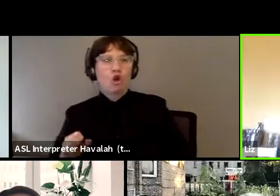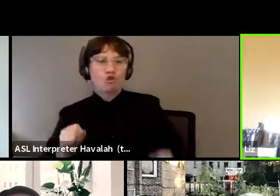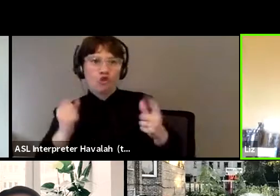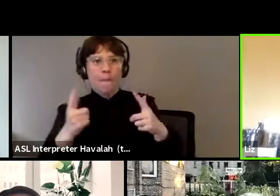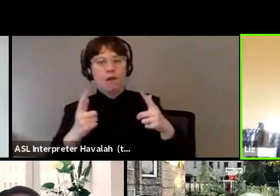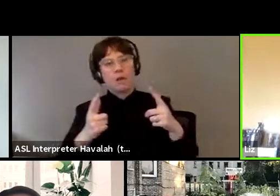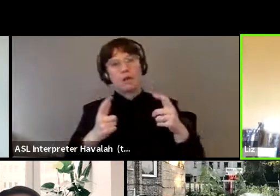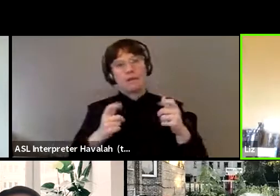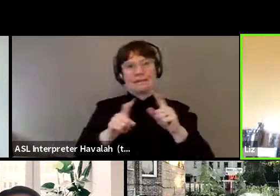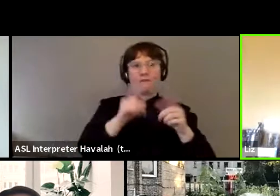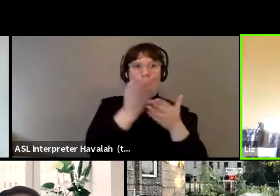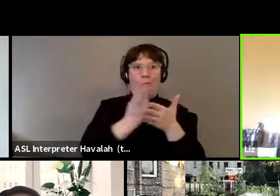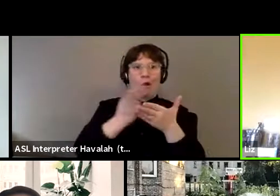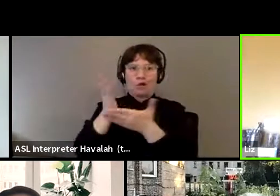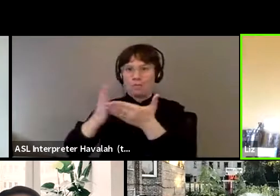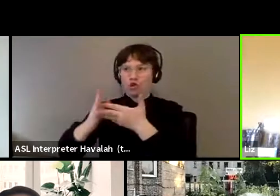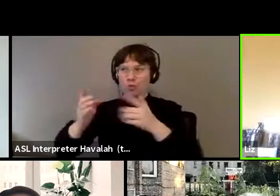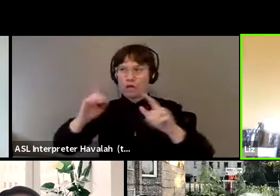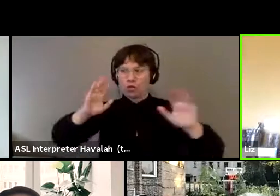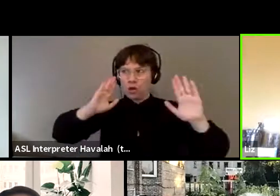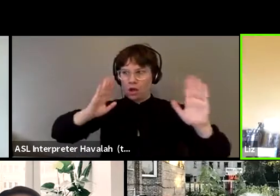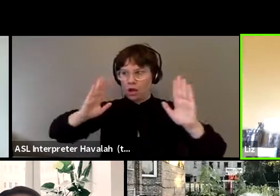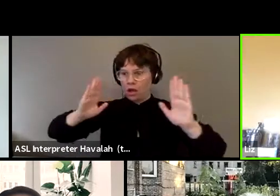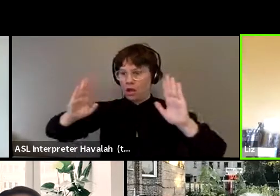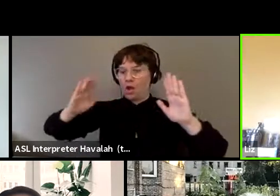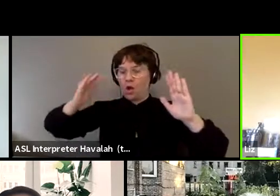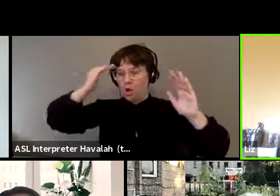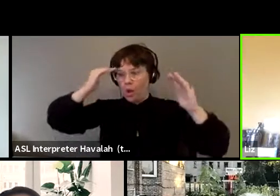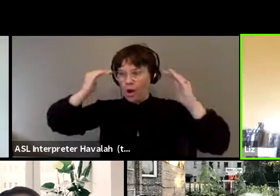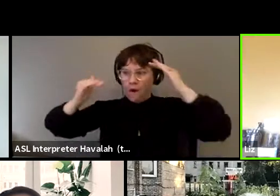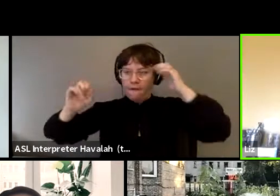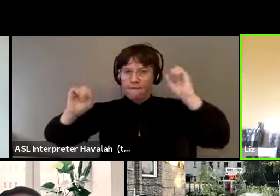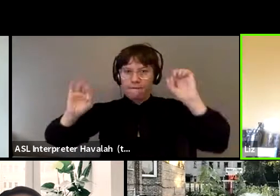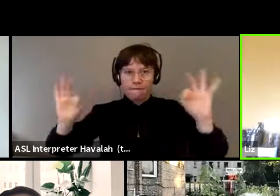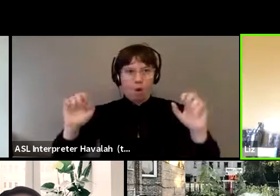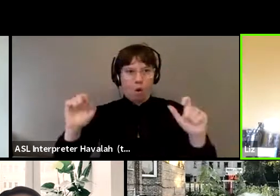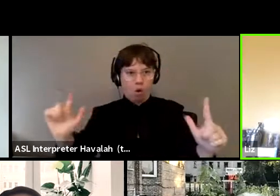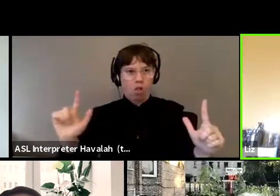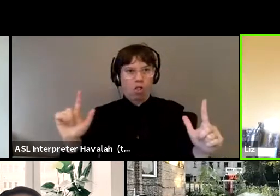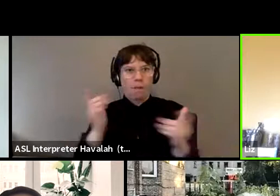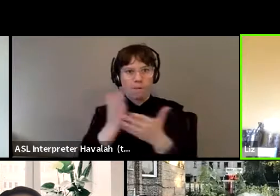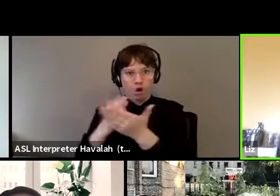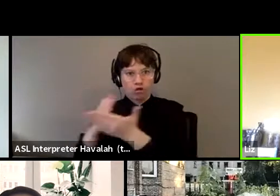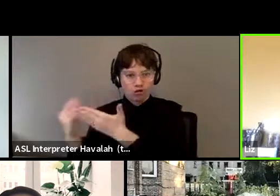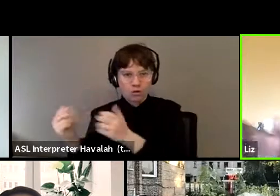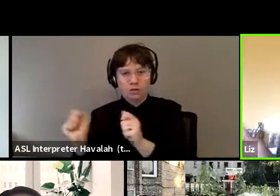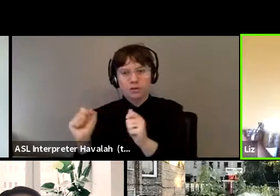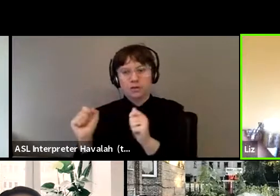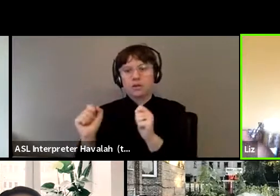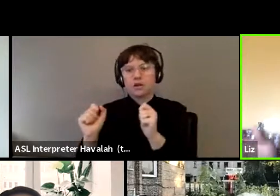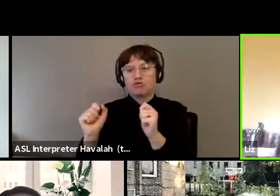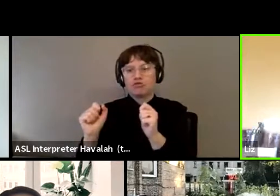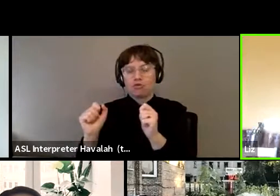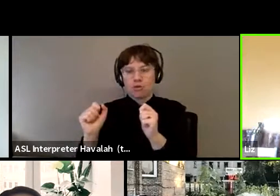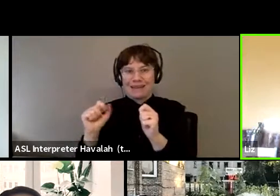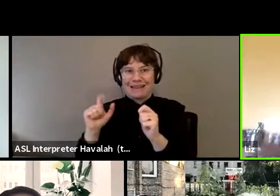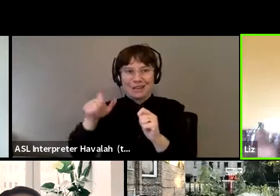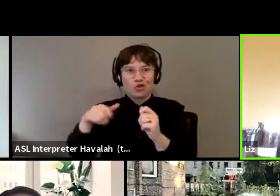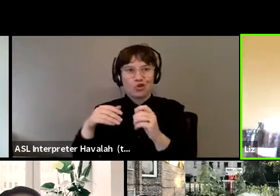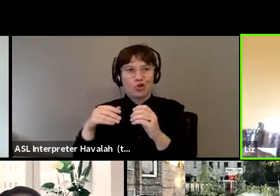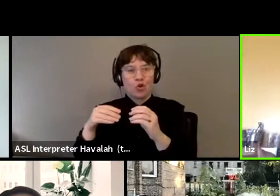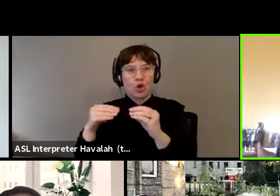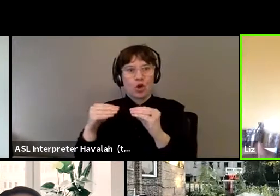it that we have to be very, very mindful of. So you want to move, it's a matter of moving expeditiously, but also